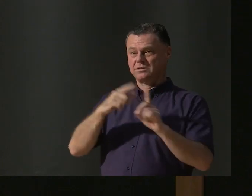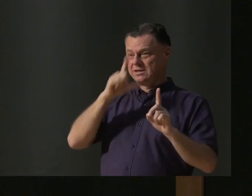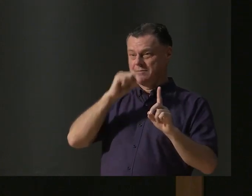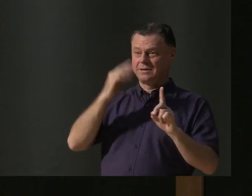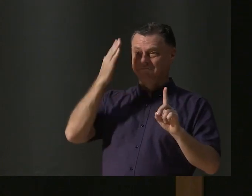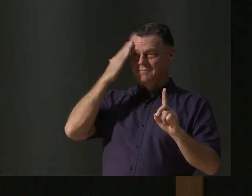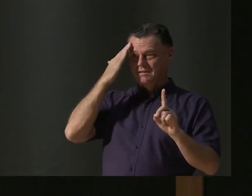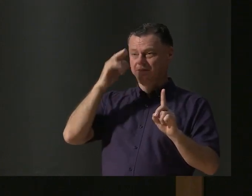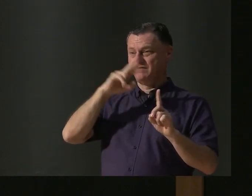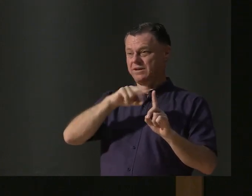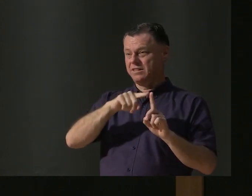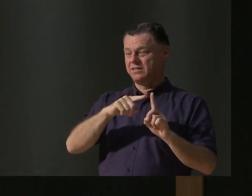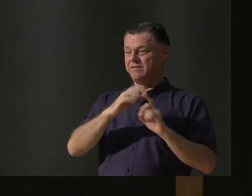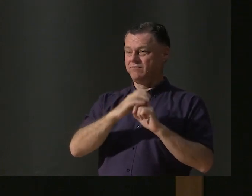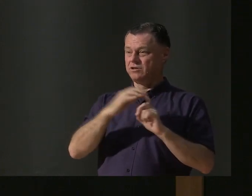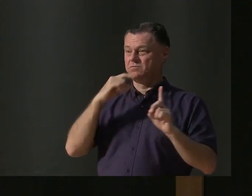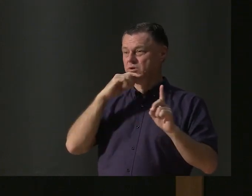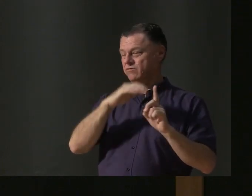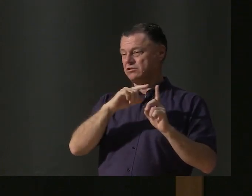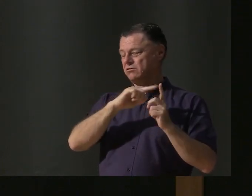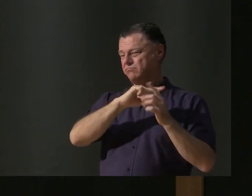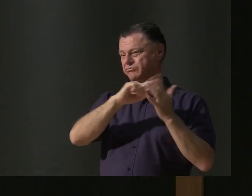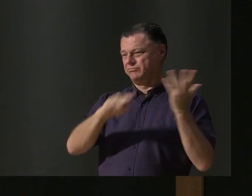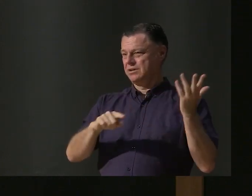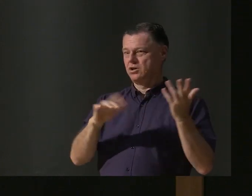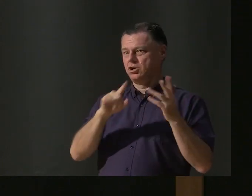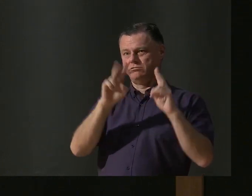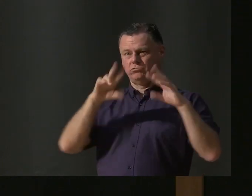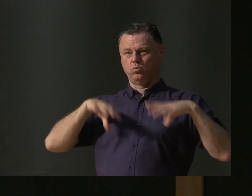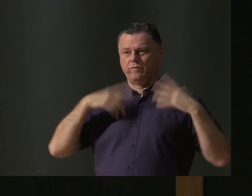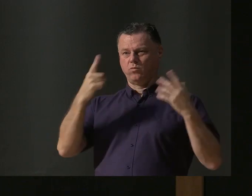fathers, friends, boyfriends, and the list goes on.